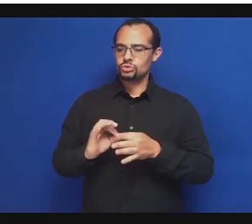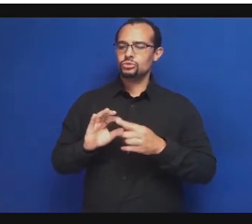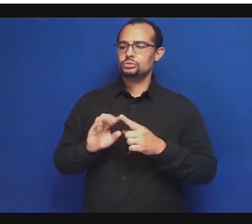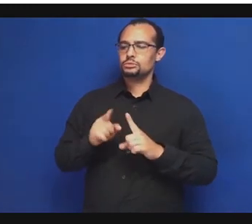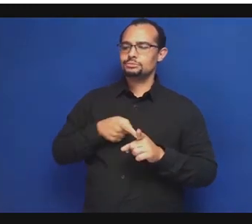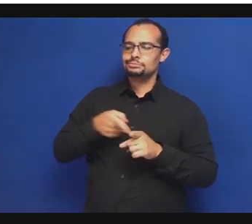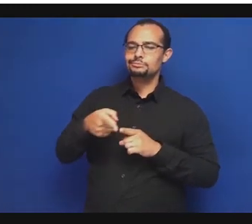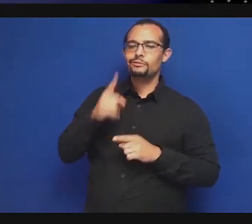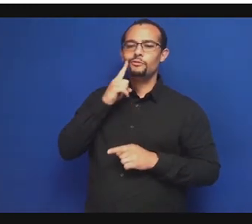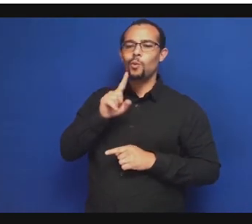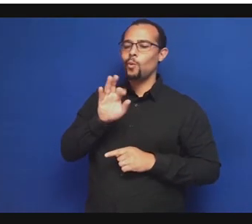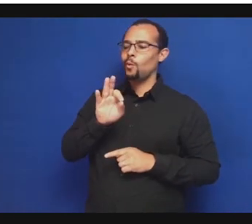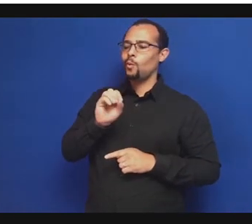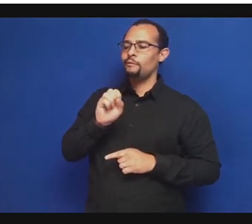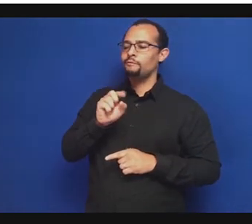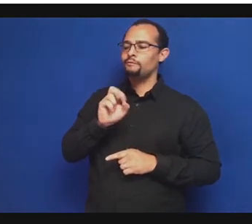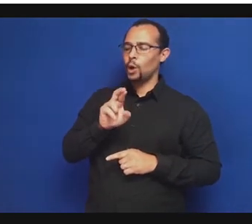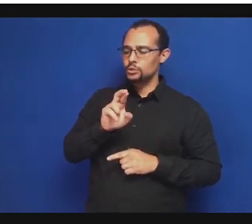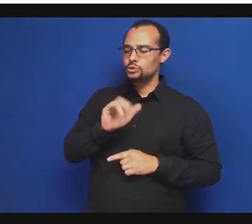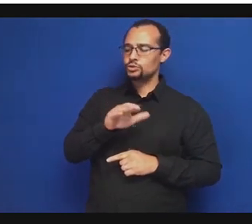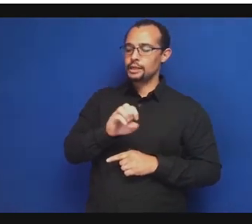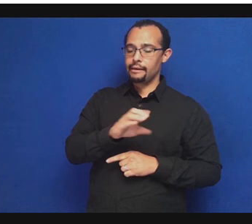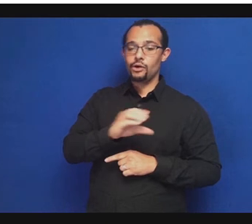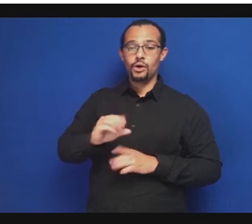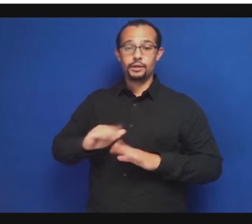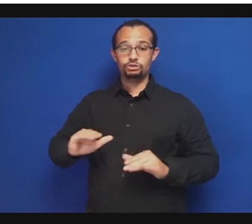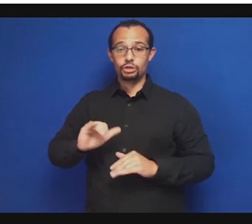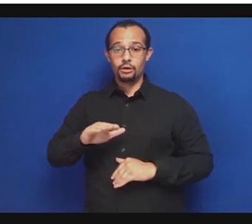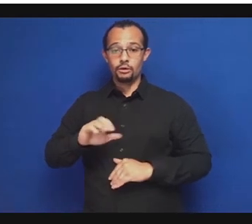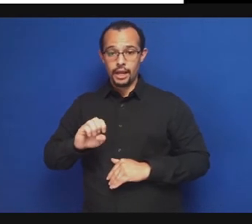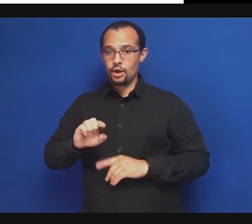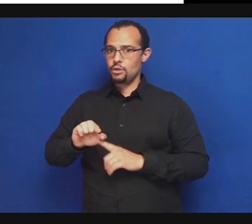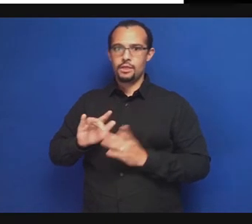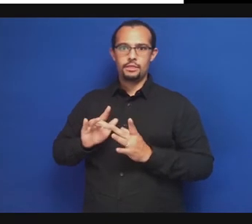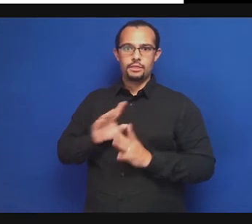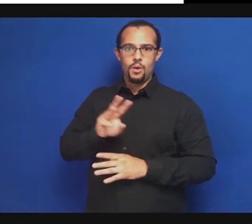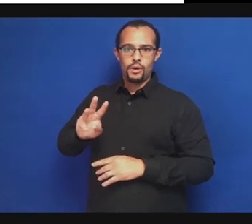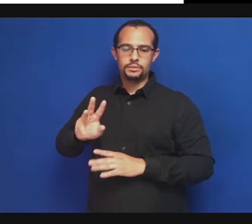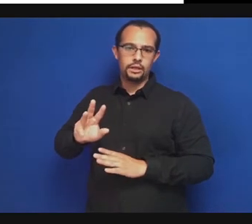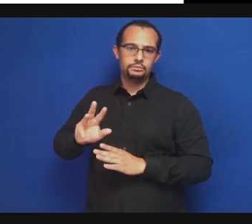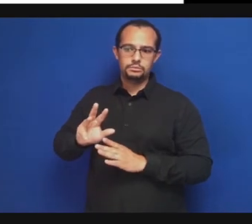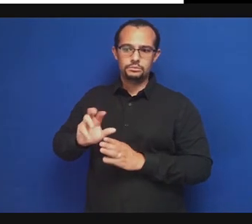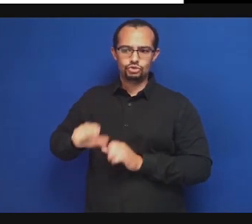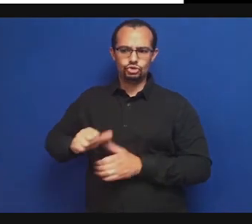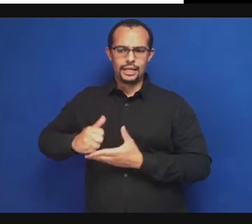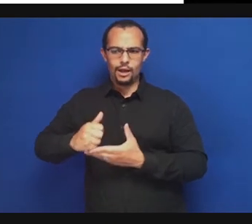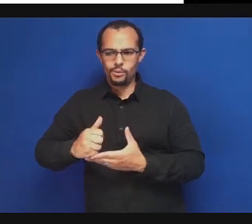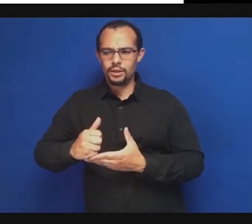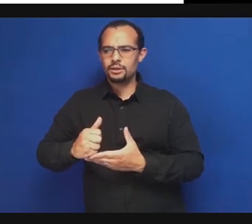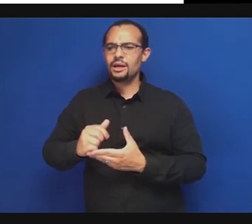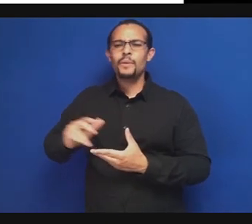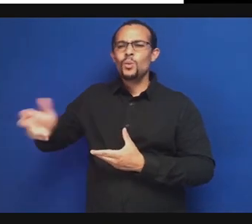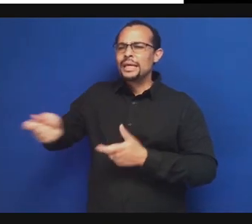our intent to make sure that you all had the available resources for